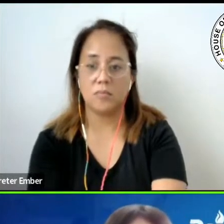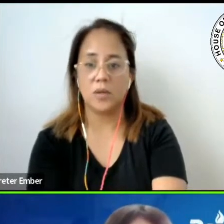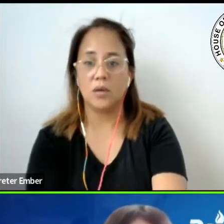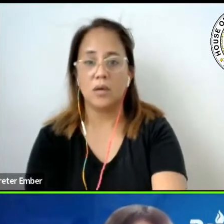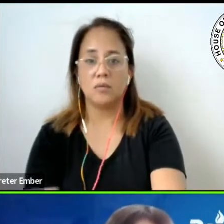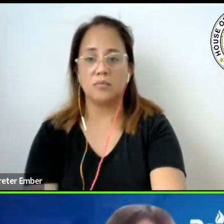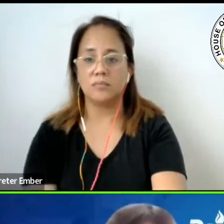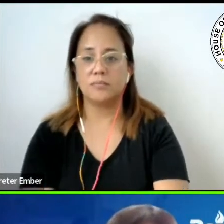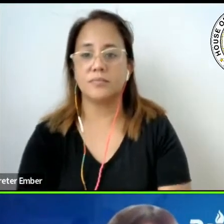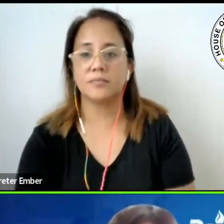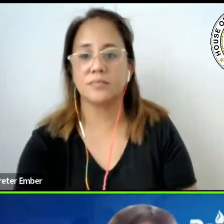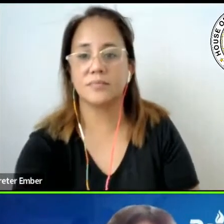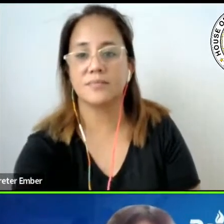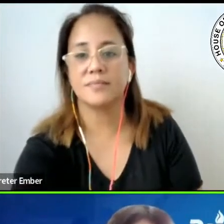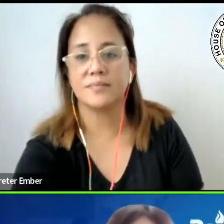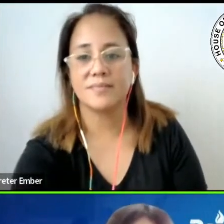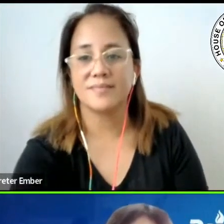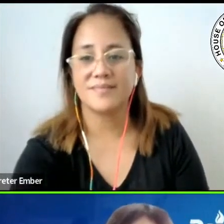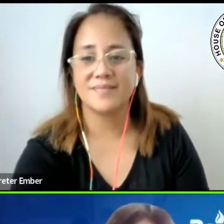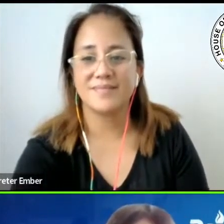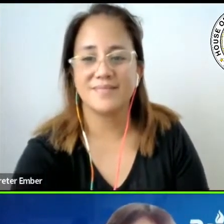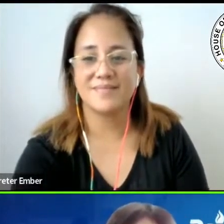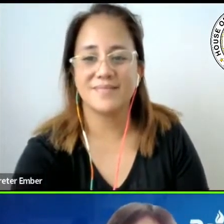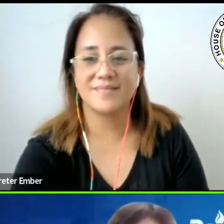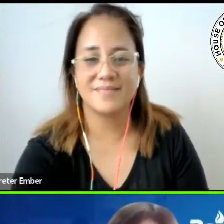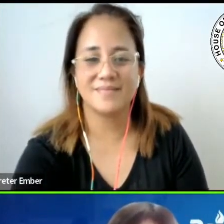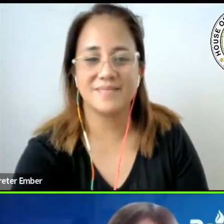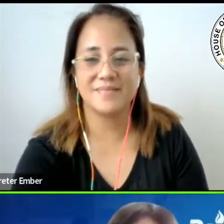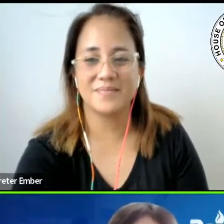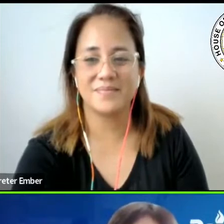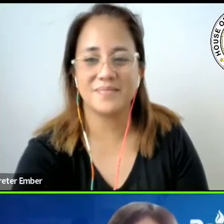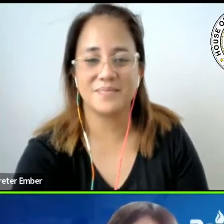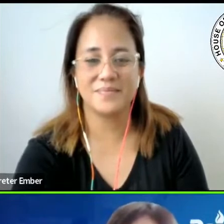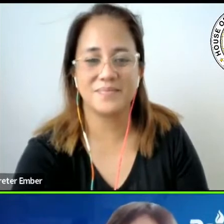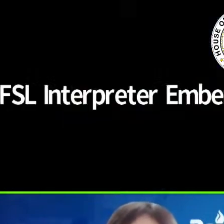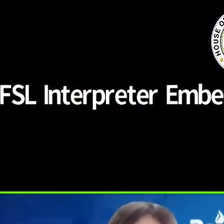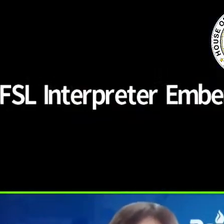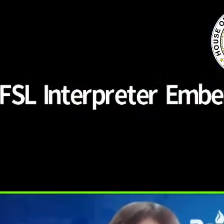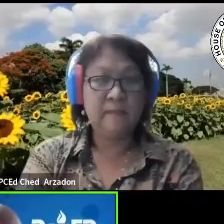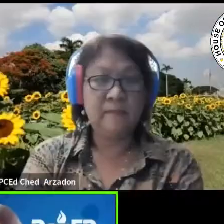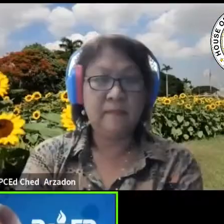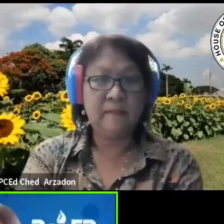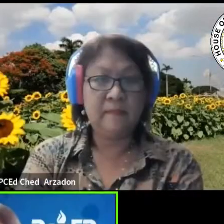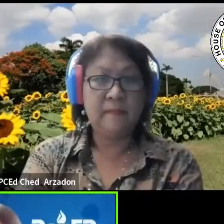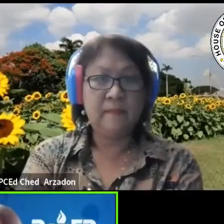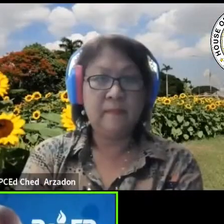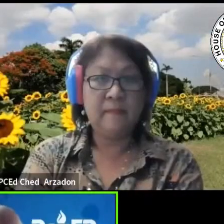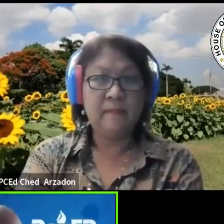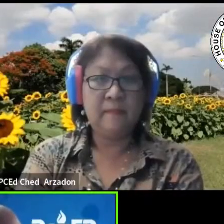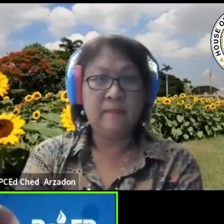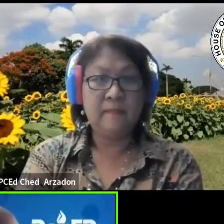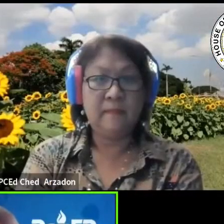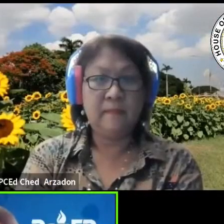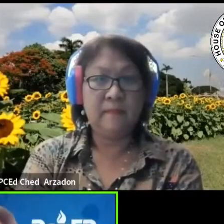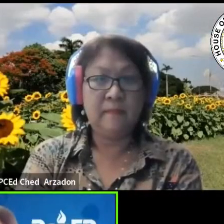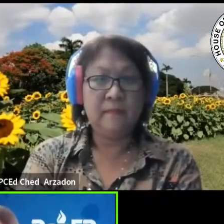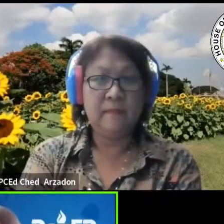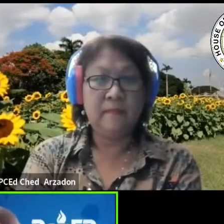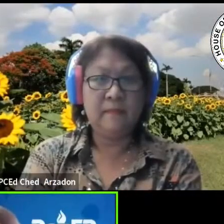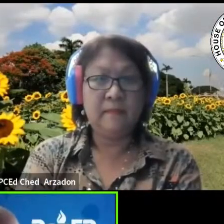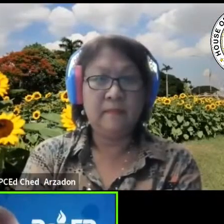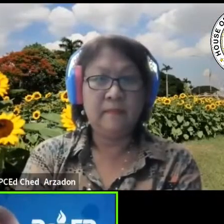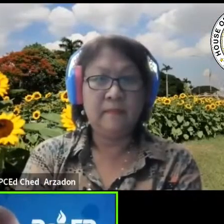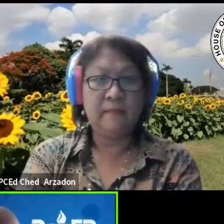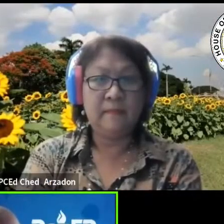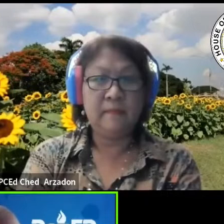that's why I still support the suspension first until such time that we really produce materials